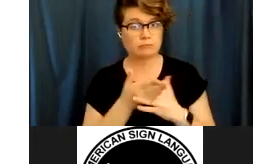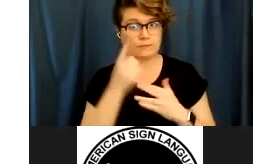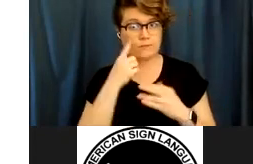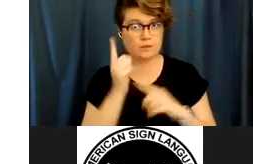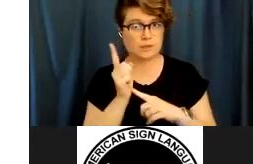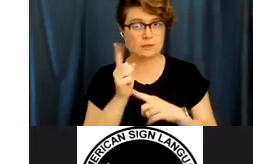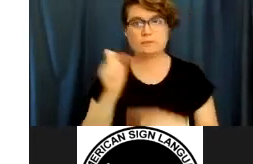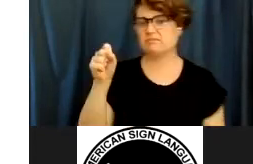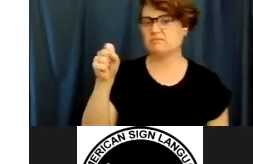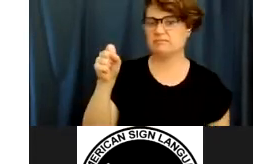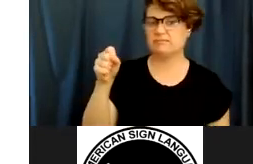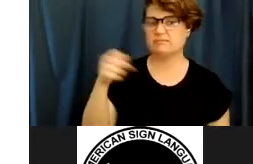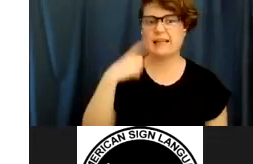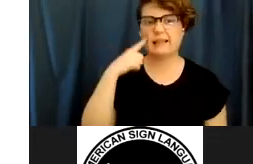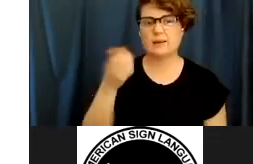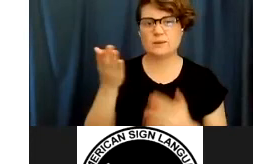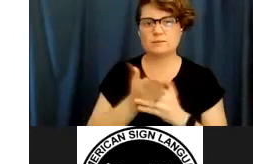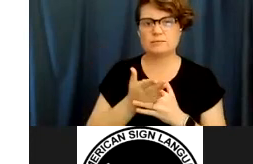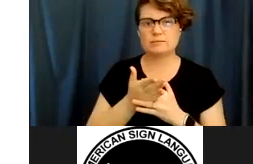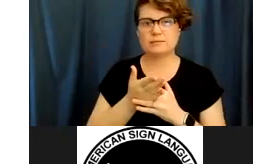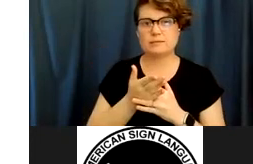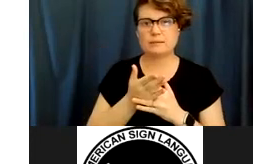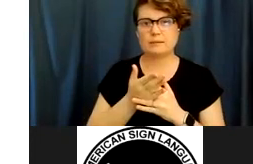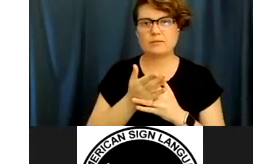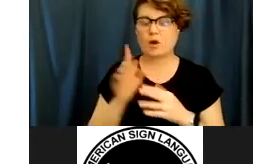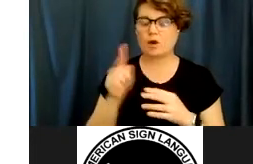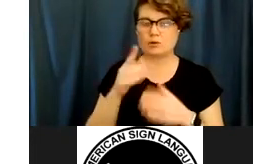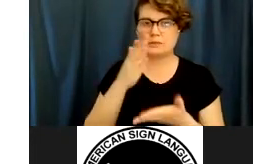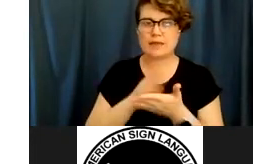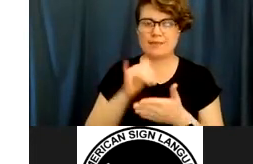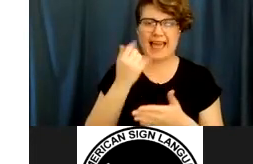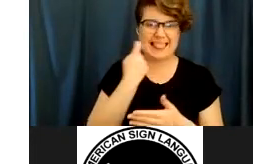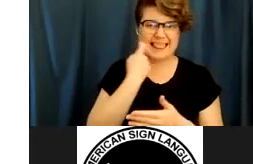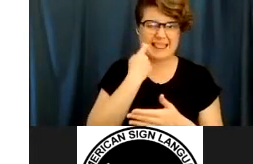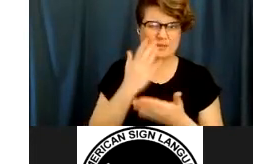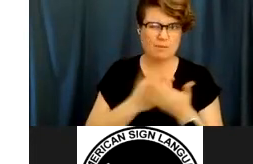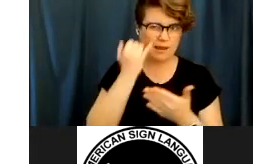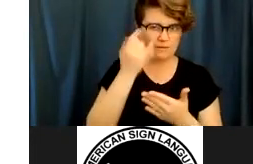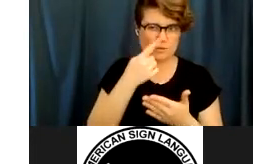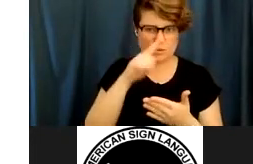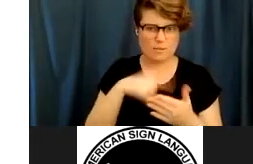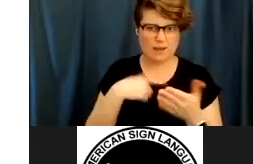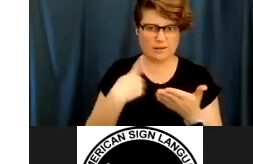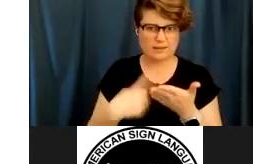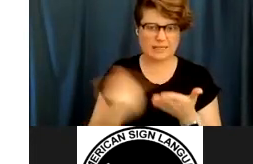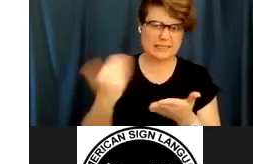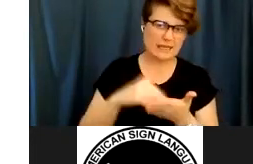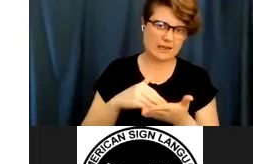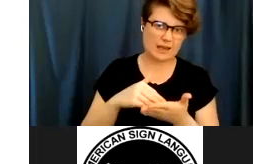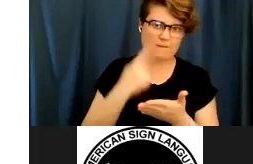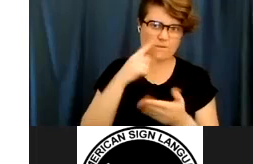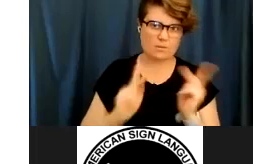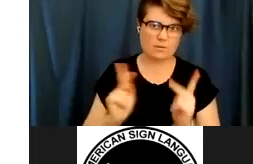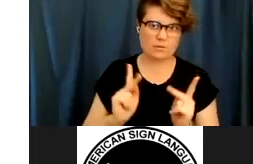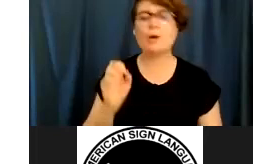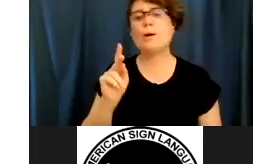Yeah, I think you cut out just your last kind of bit there. If you don't mind going over that once again, I think that would be helpful for folks. Oh,